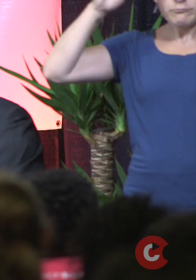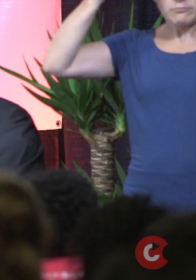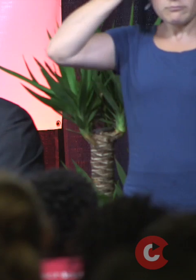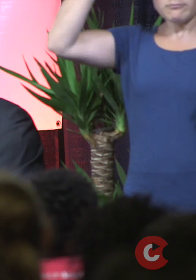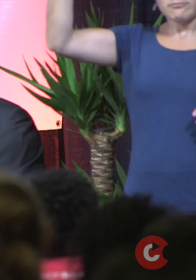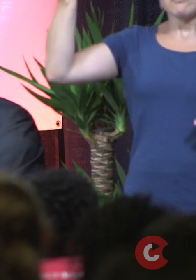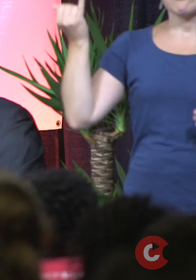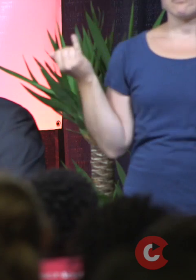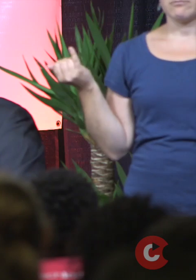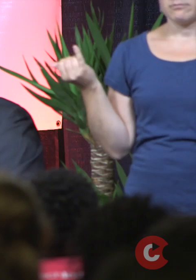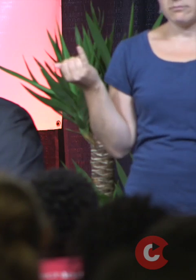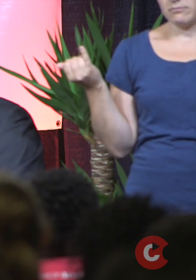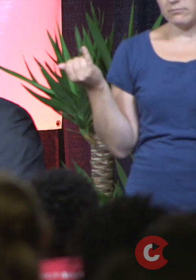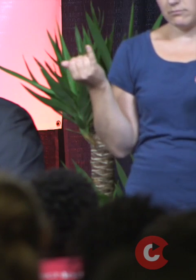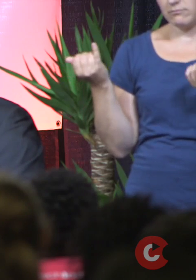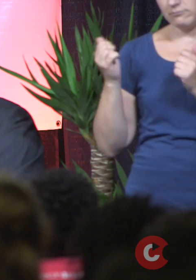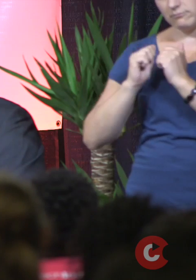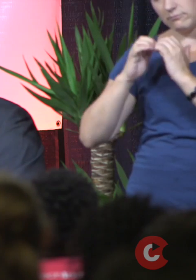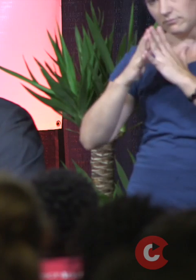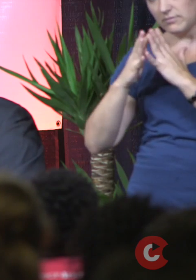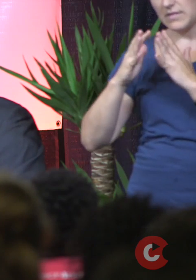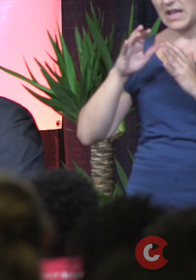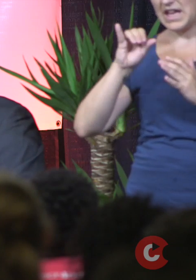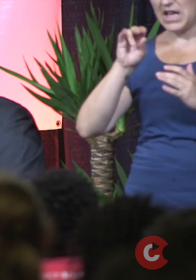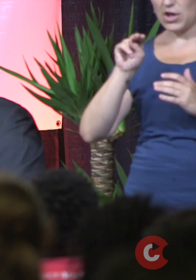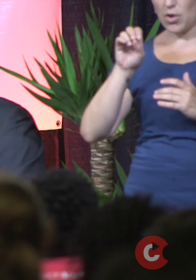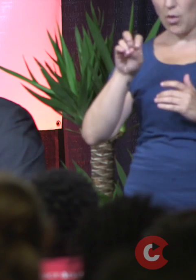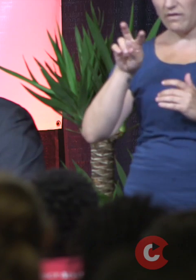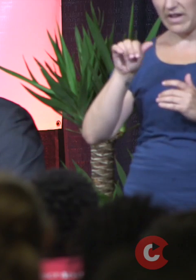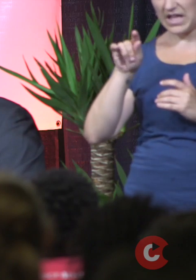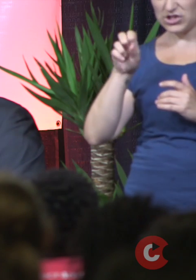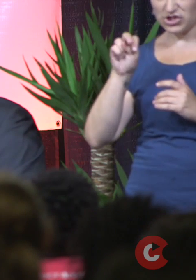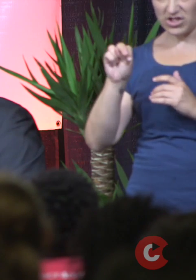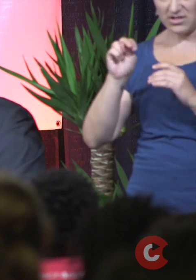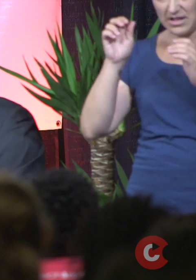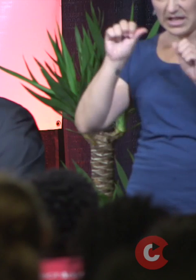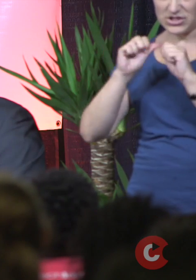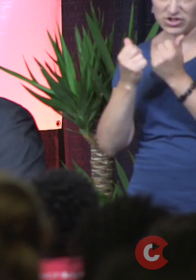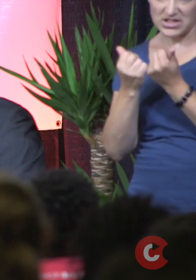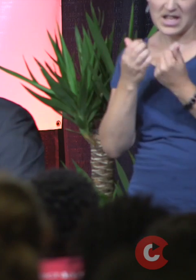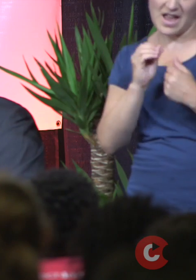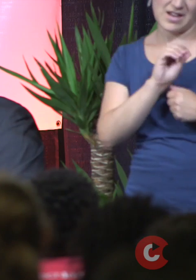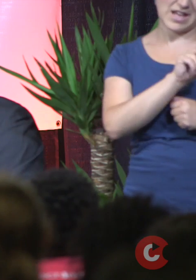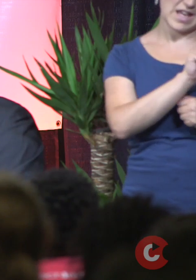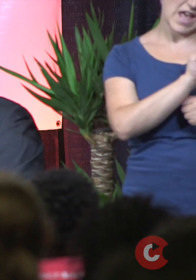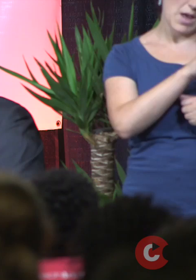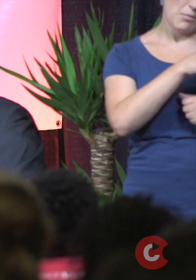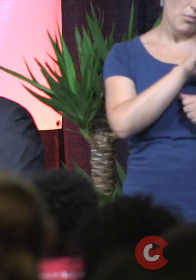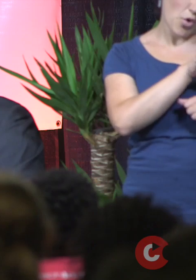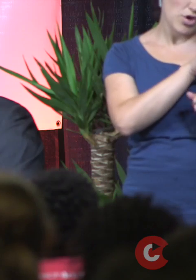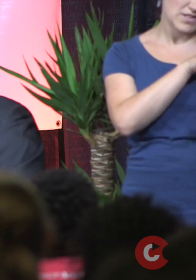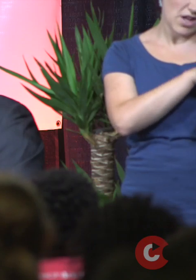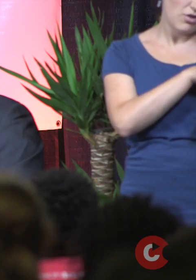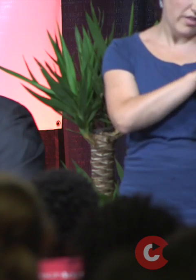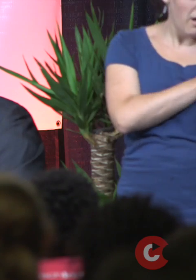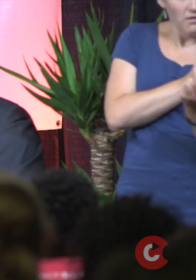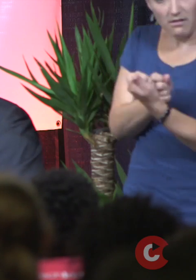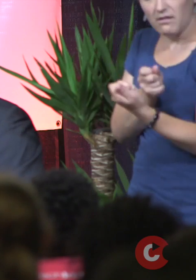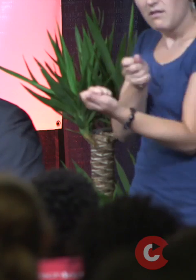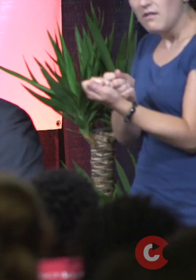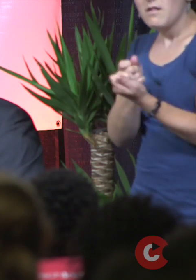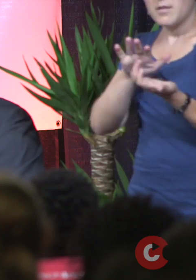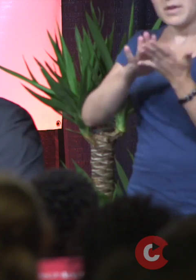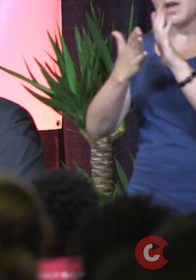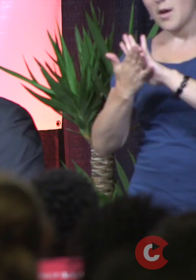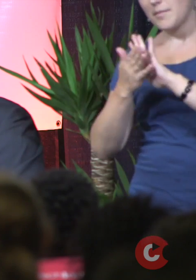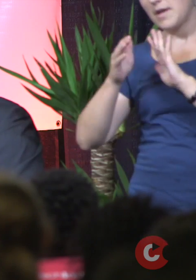idea of the Hbcu Startup and Innovation Initiative, which the White House and the Keyno Center got behind. That eventually morphed into something called